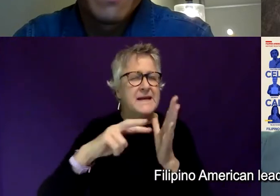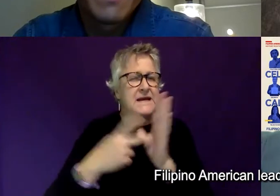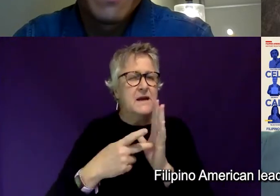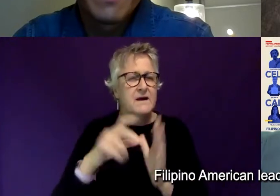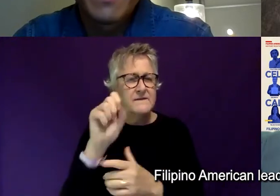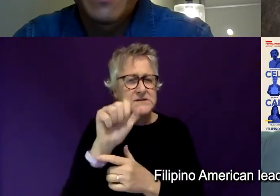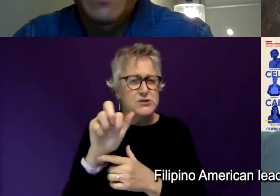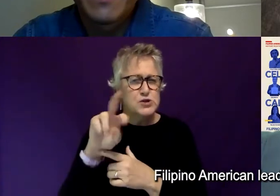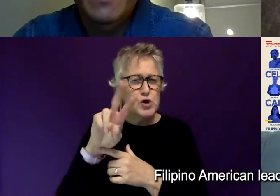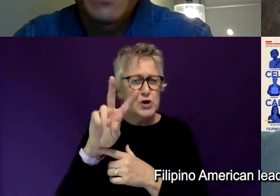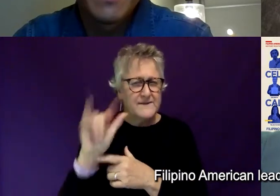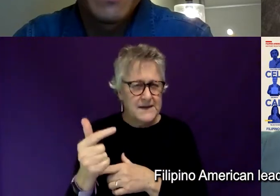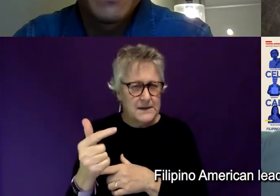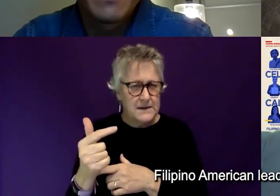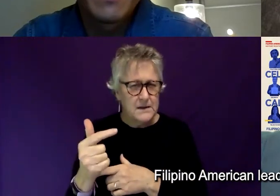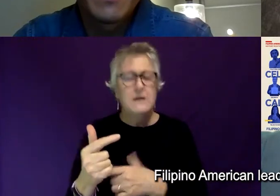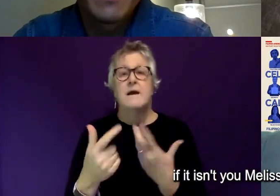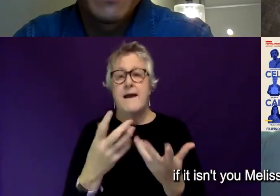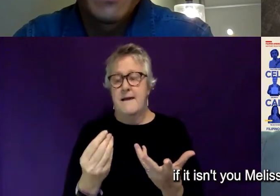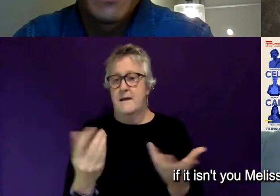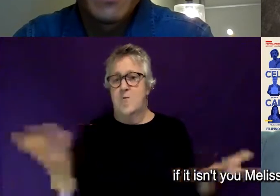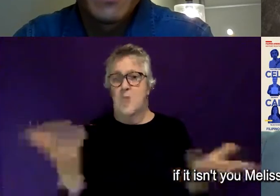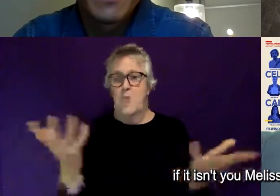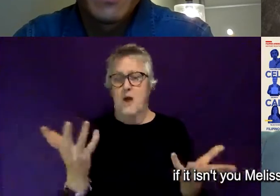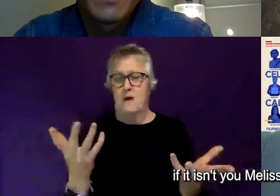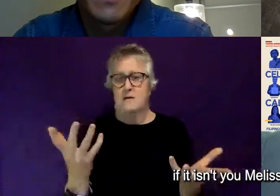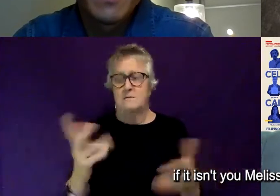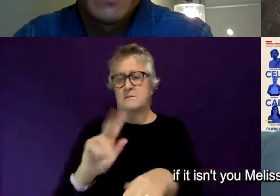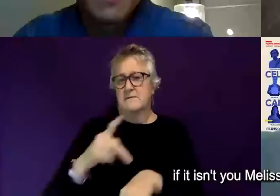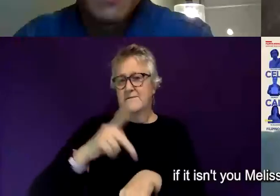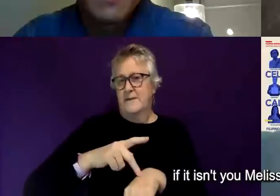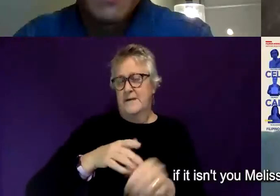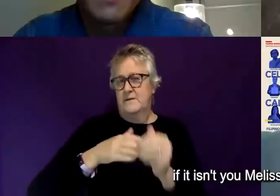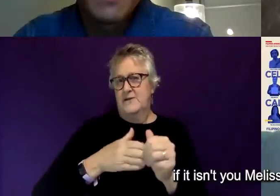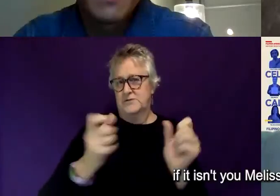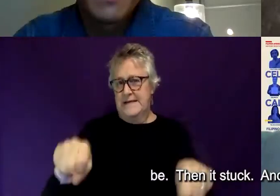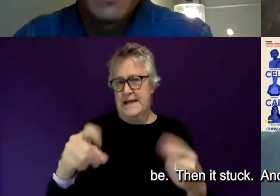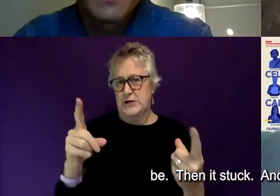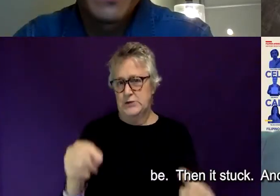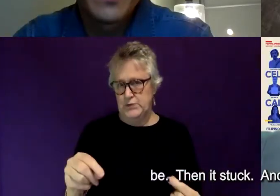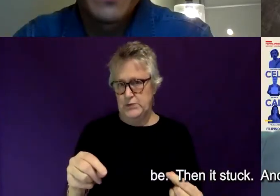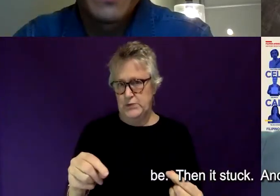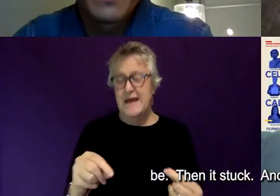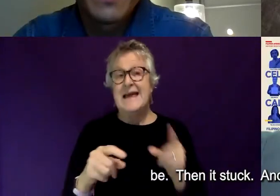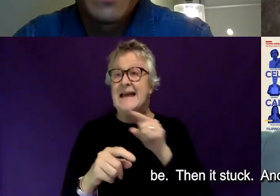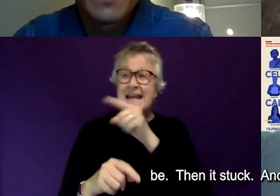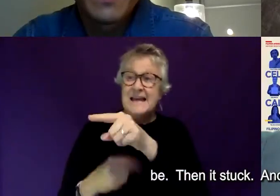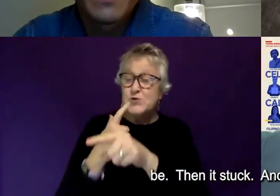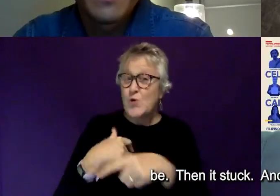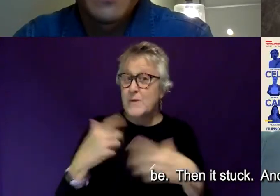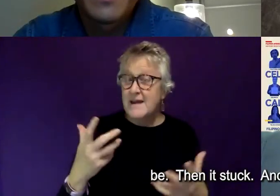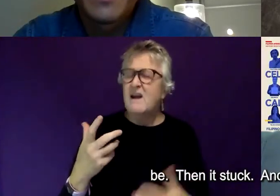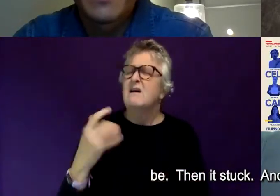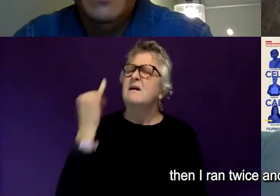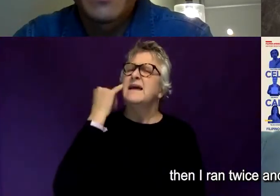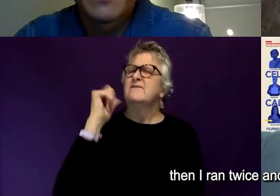a Filipino-American leader. He told me, if it isn't you, Melissa, who will it be? Then it